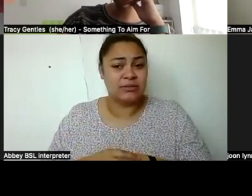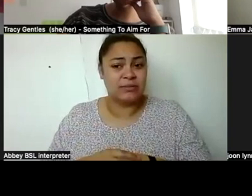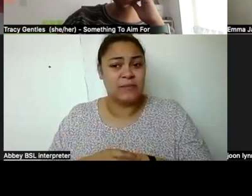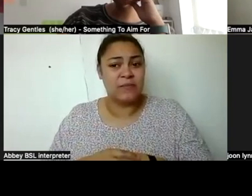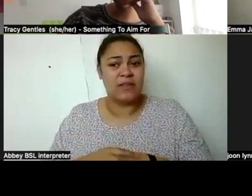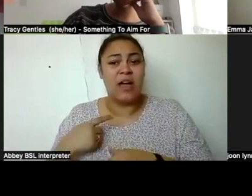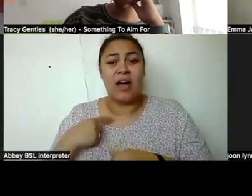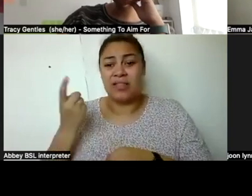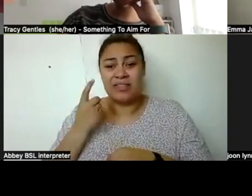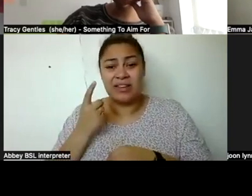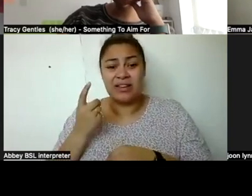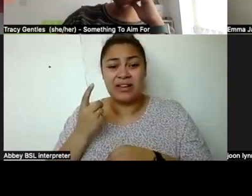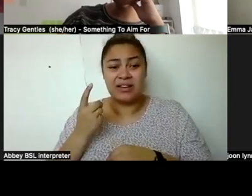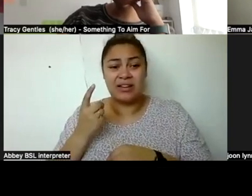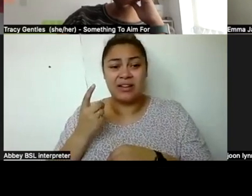I think